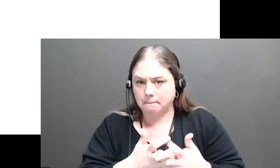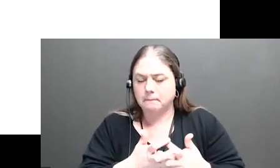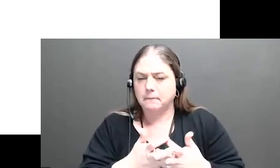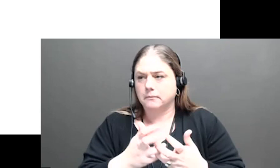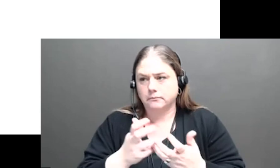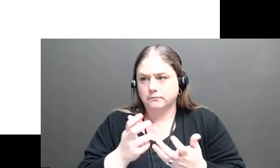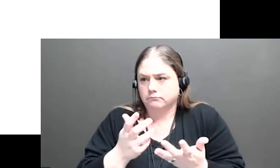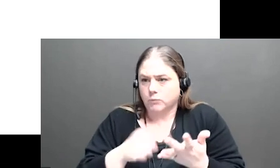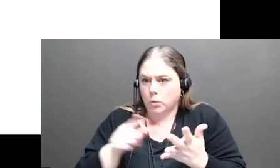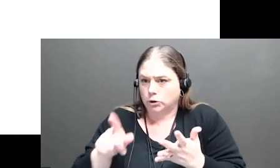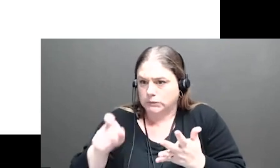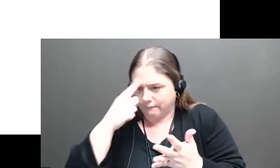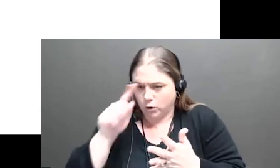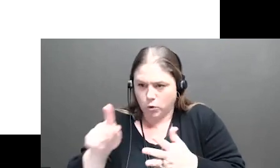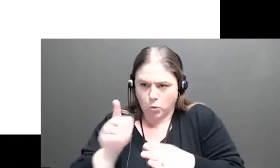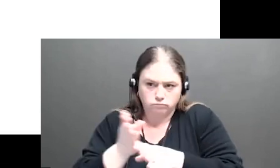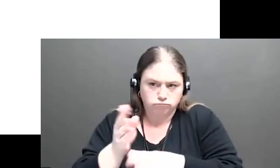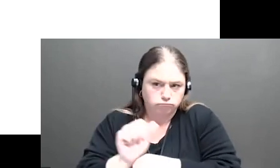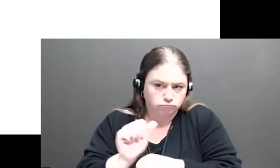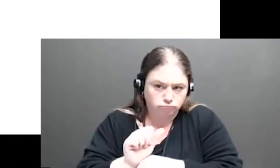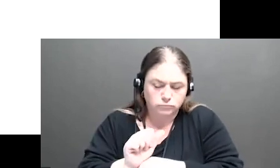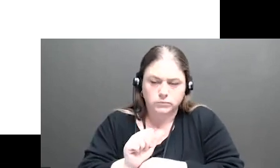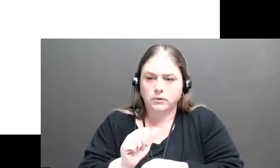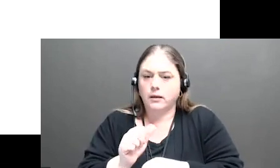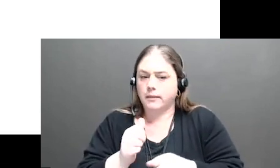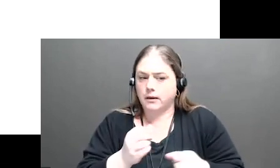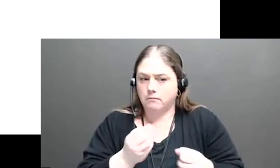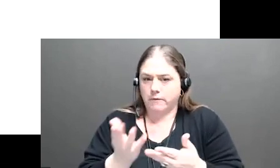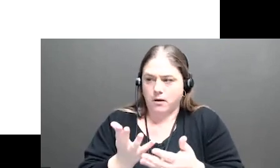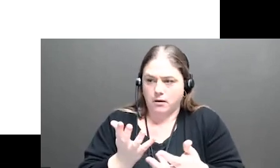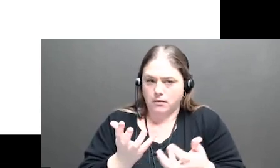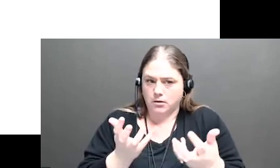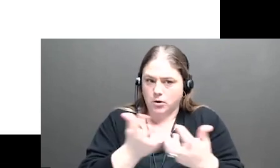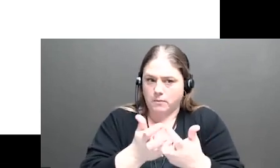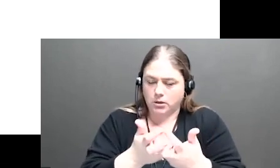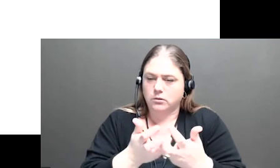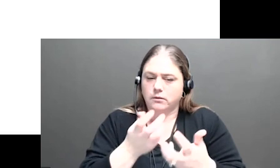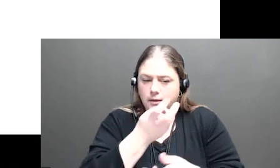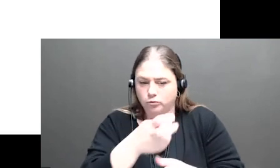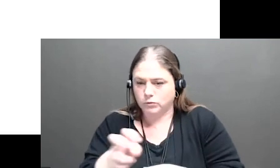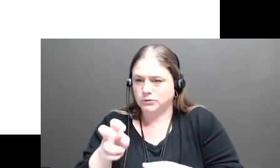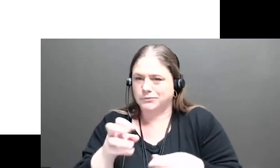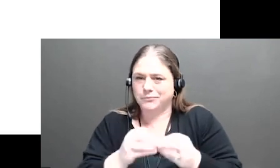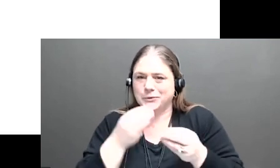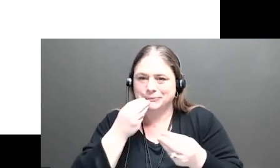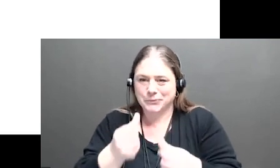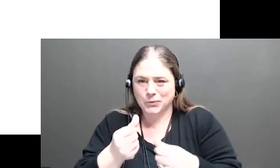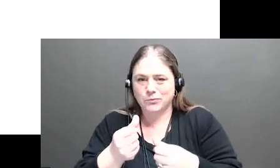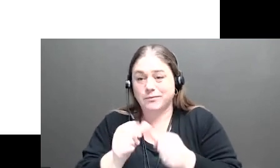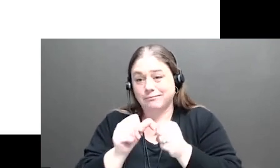for, and as well provide support with accommodations and smooth that transition into ongoing